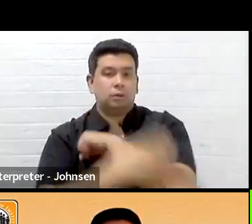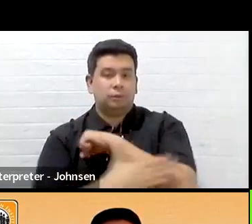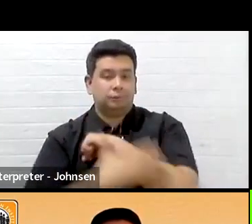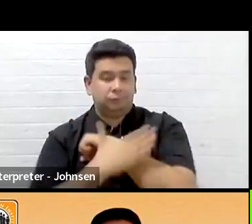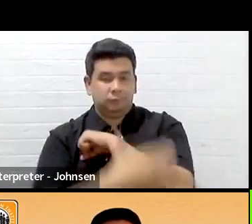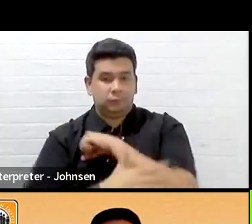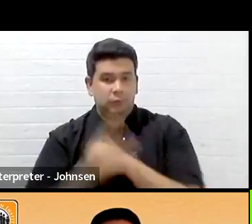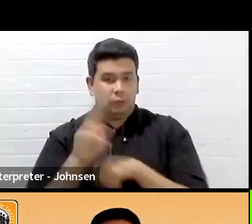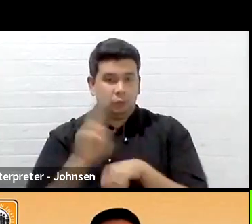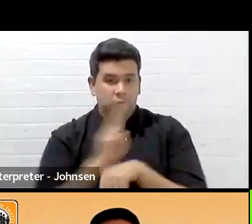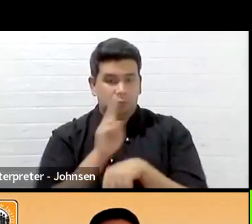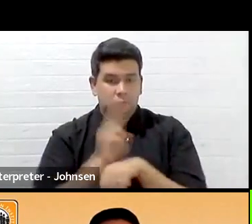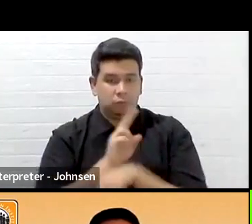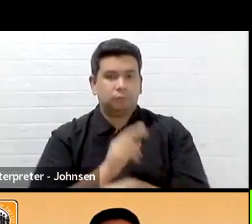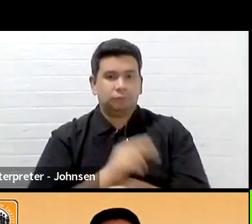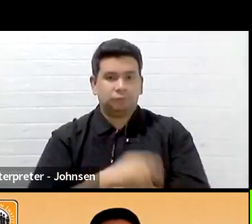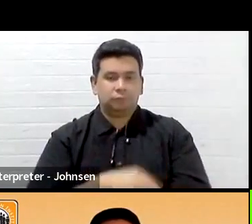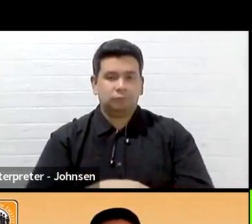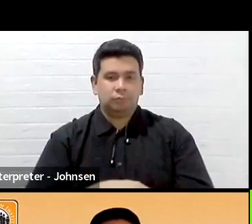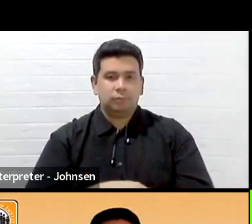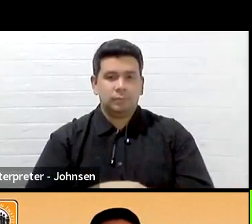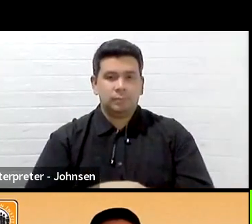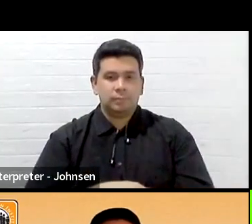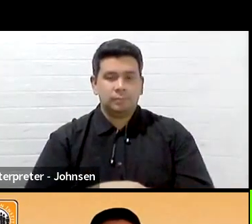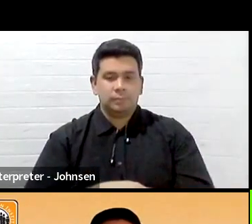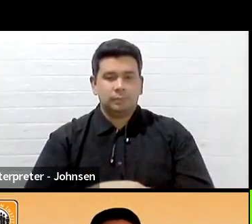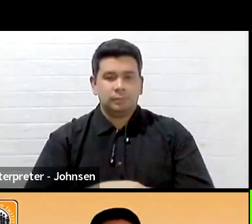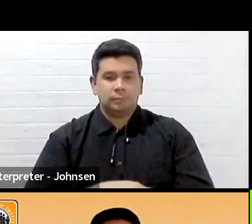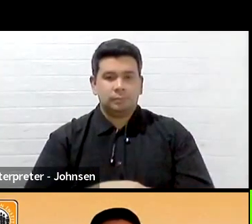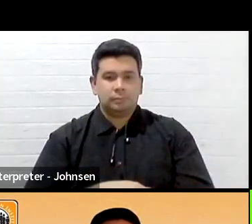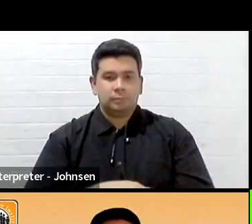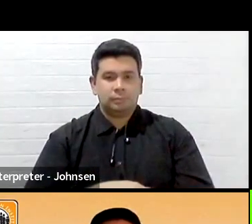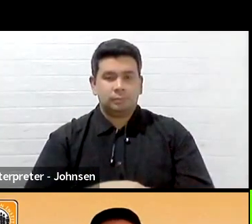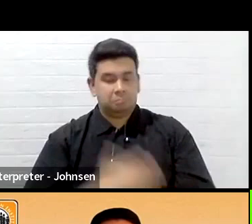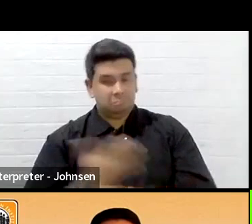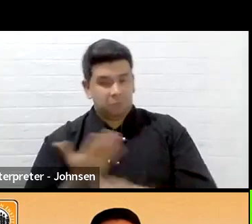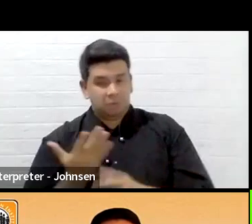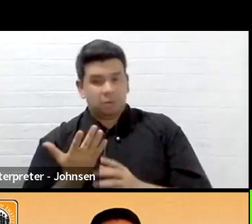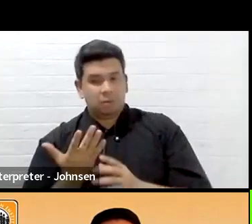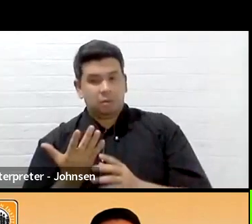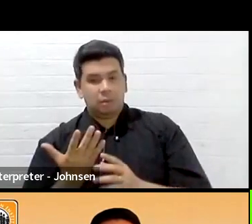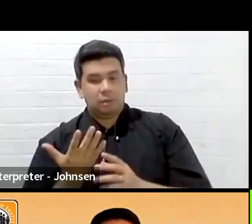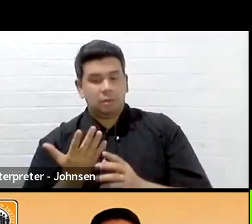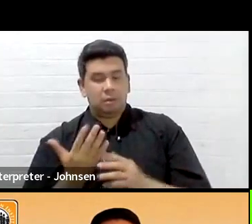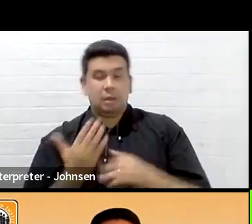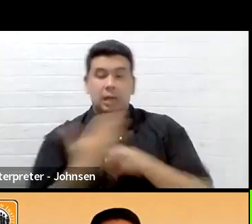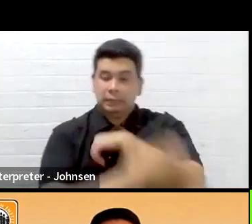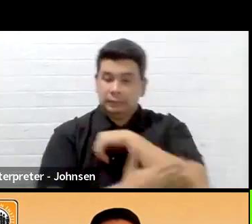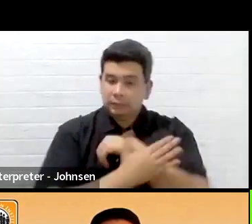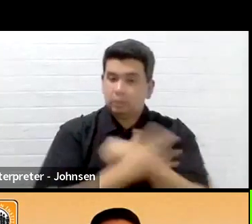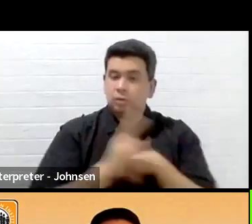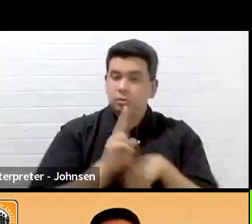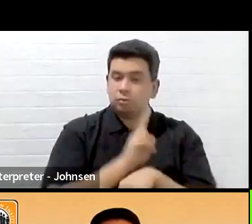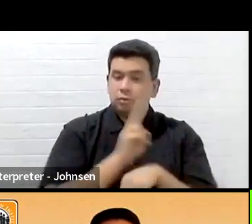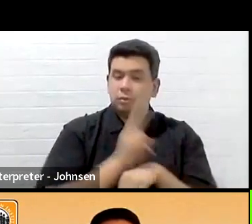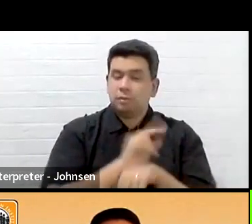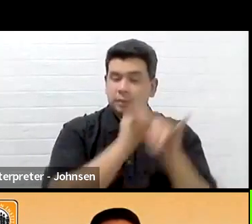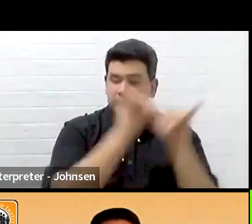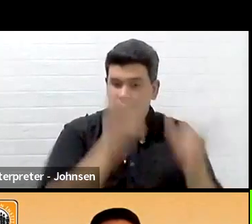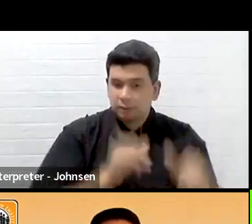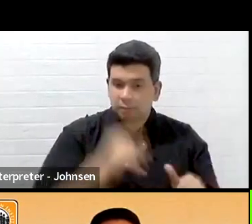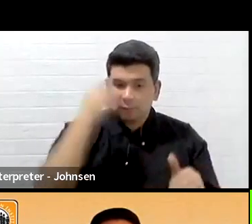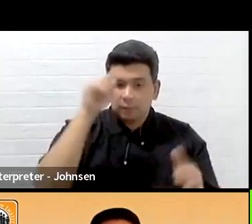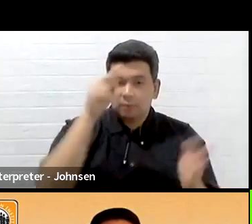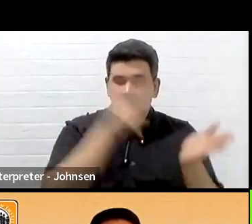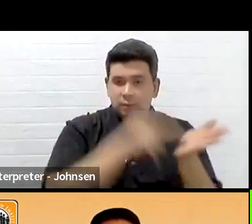the countries are reporting out of a system like DOH, or countries are reporting